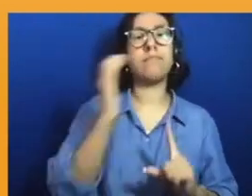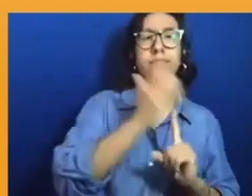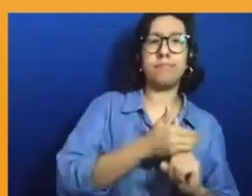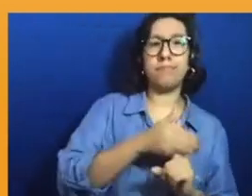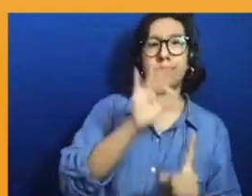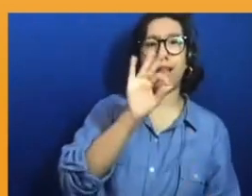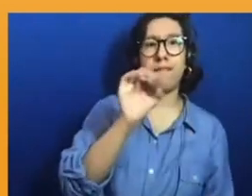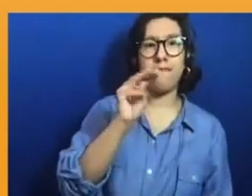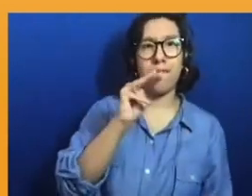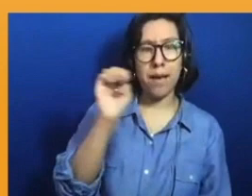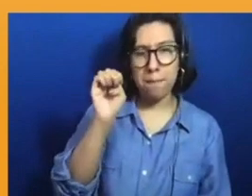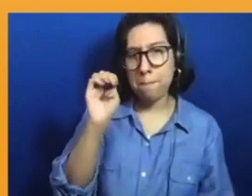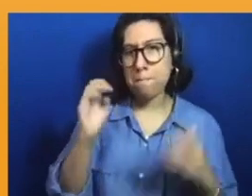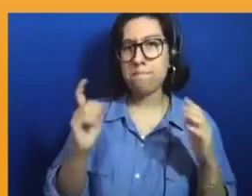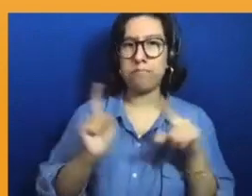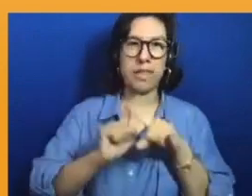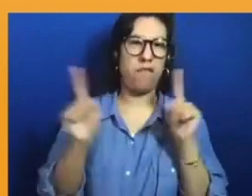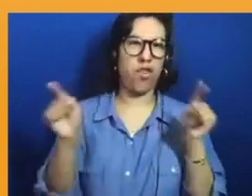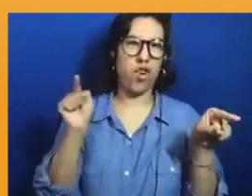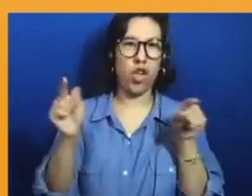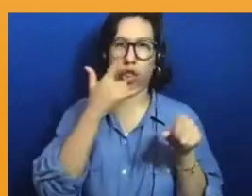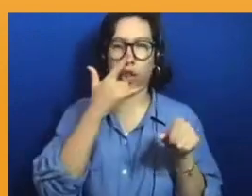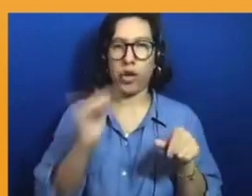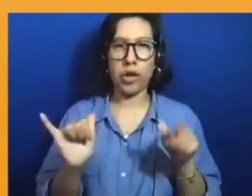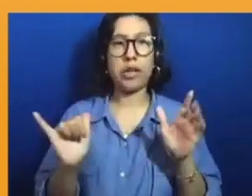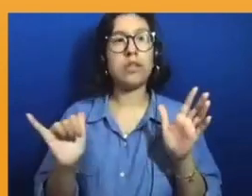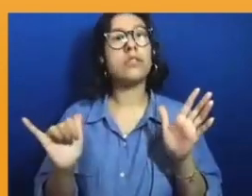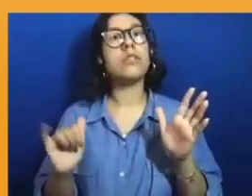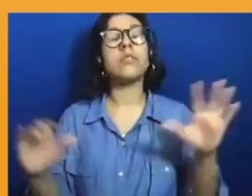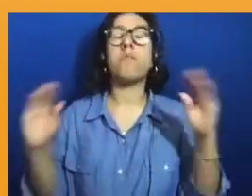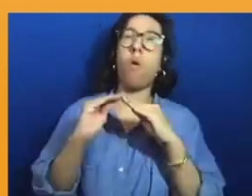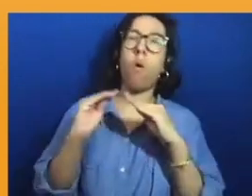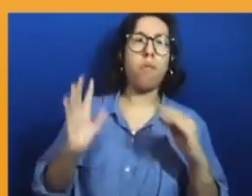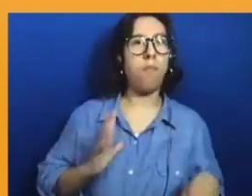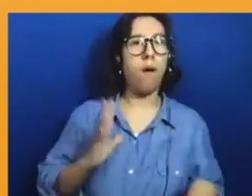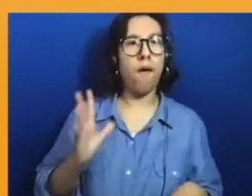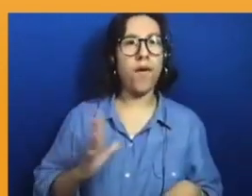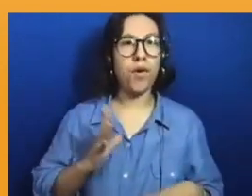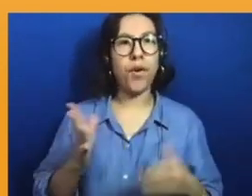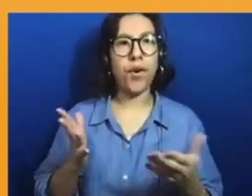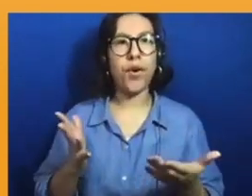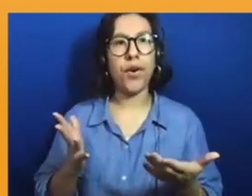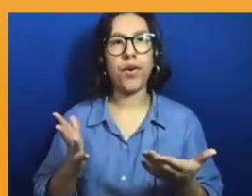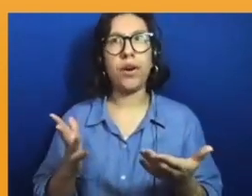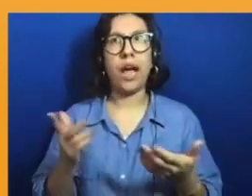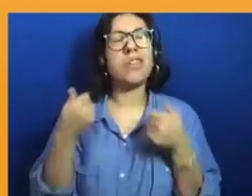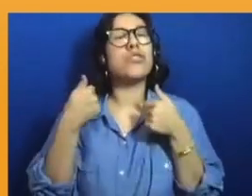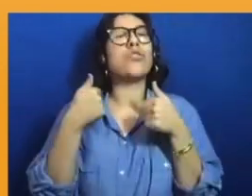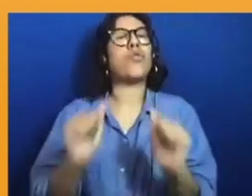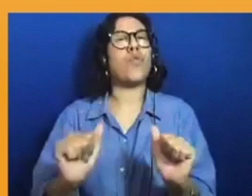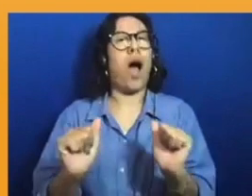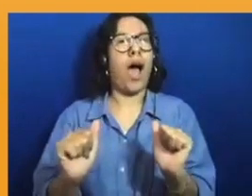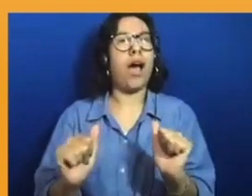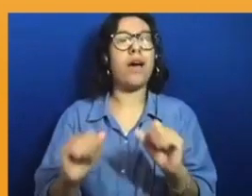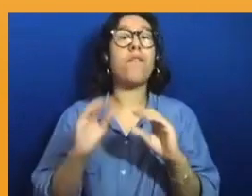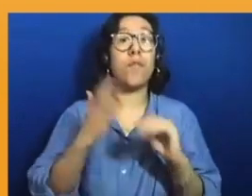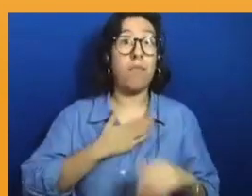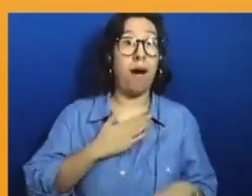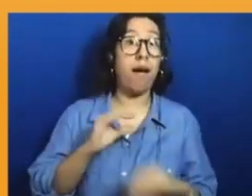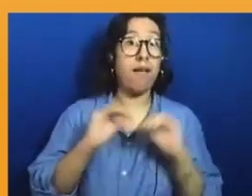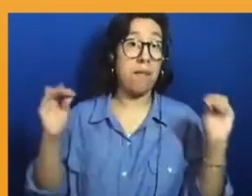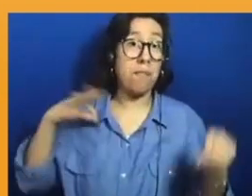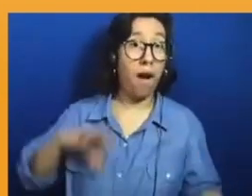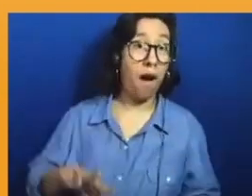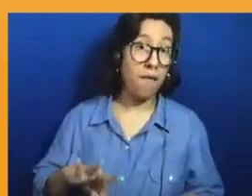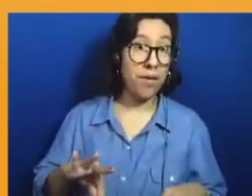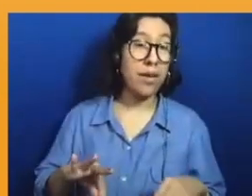think to make dance truly more modern, which is what I try to do with my nonprofit, to